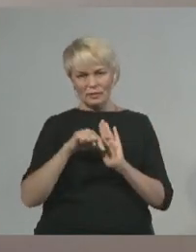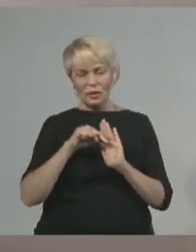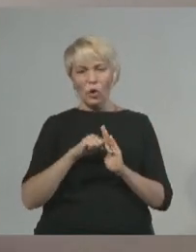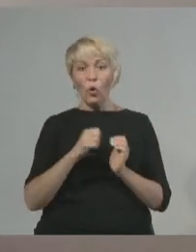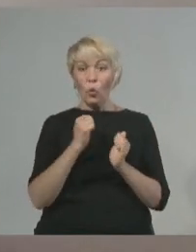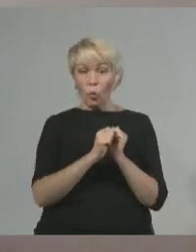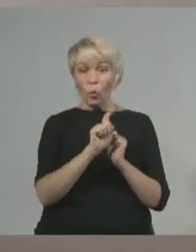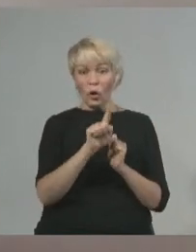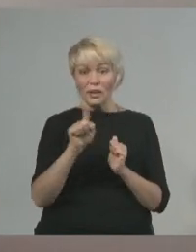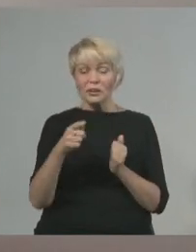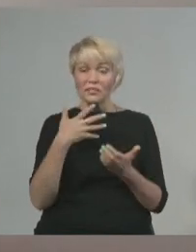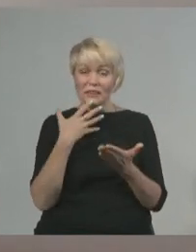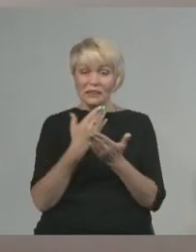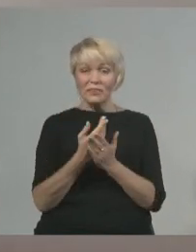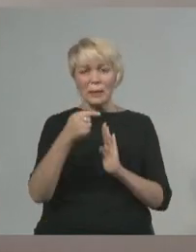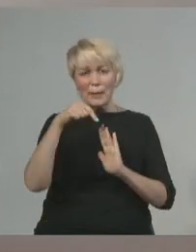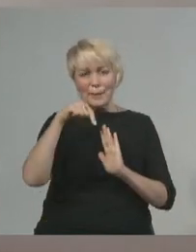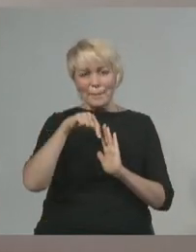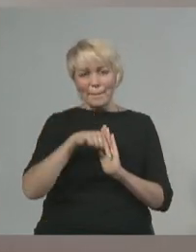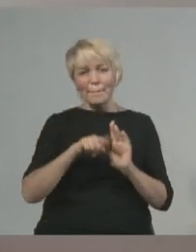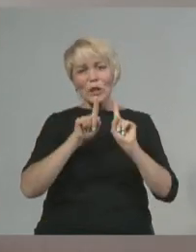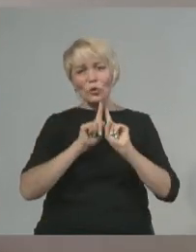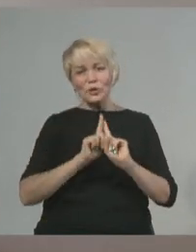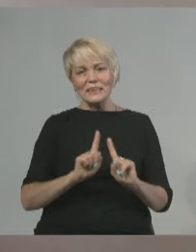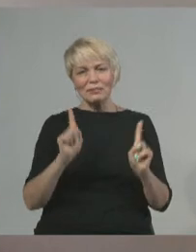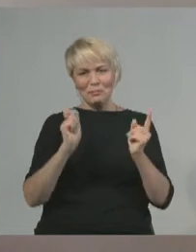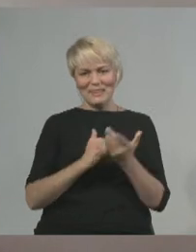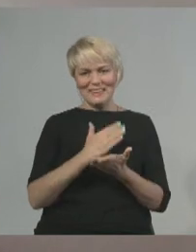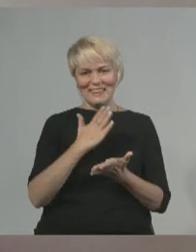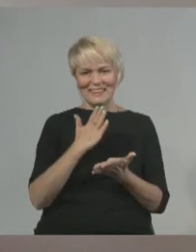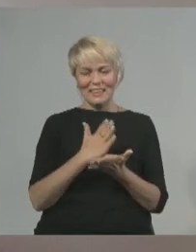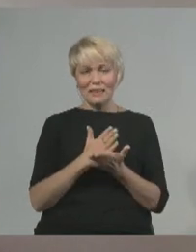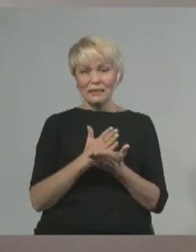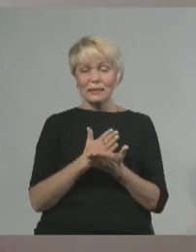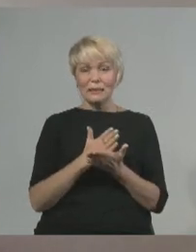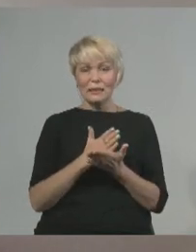each of us has their own vulnerability